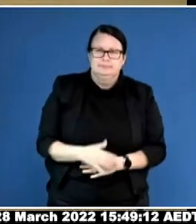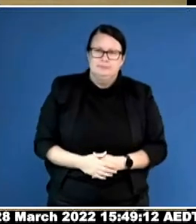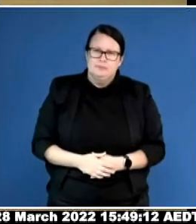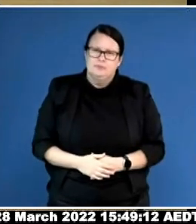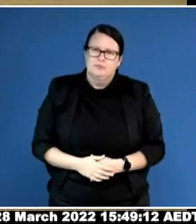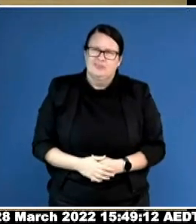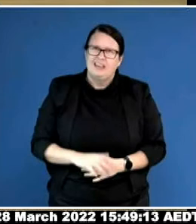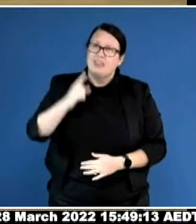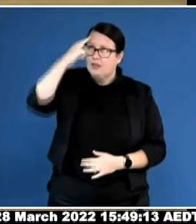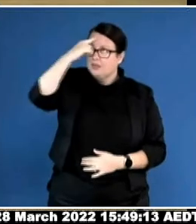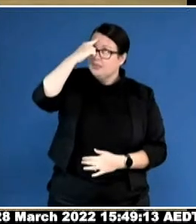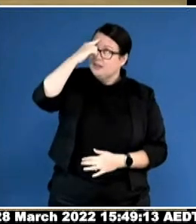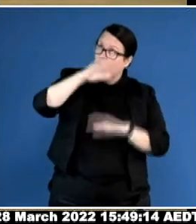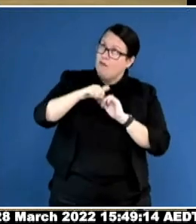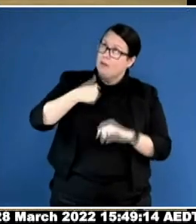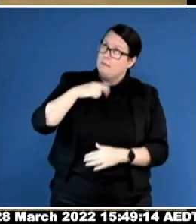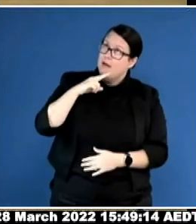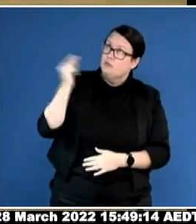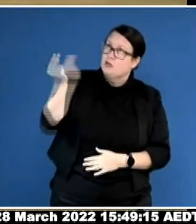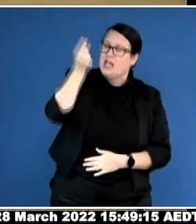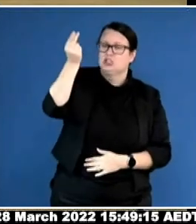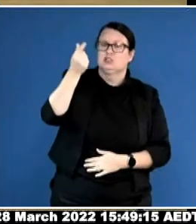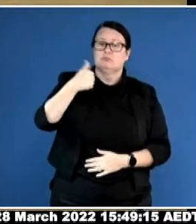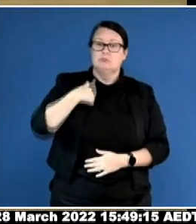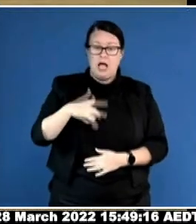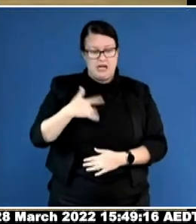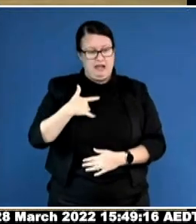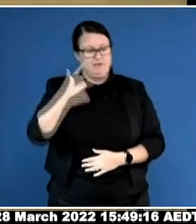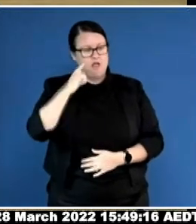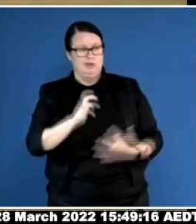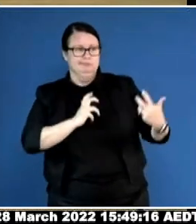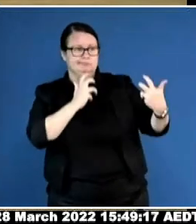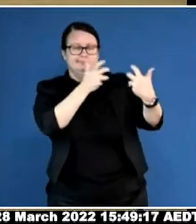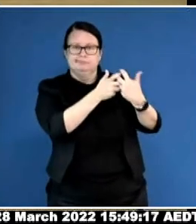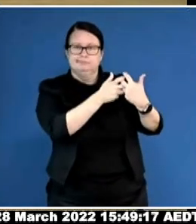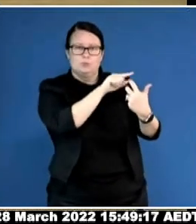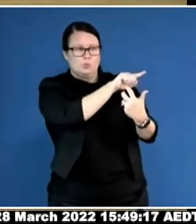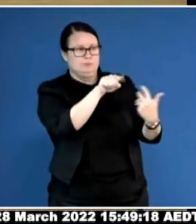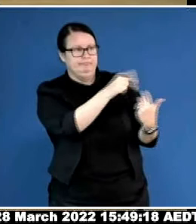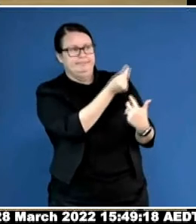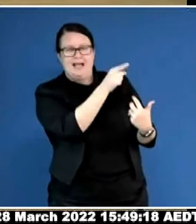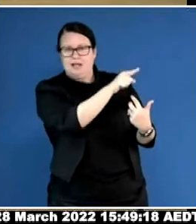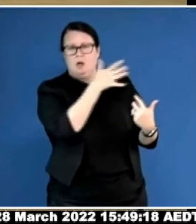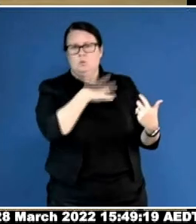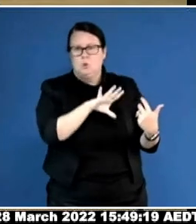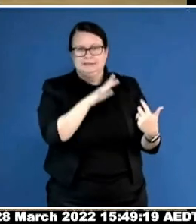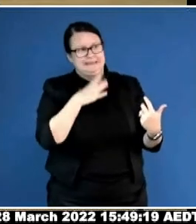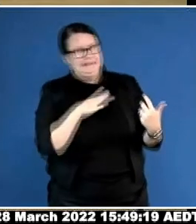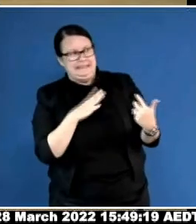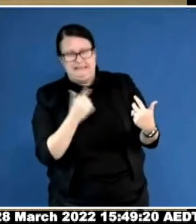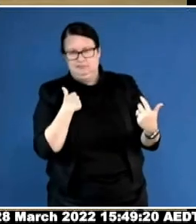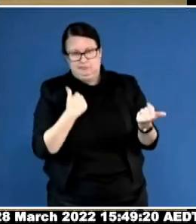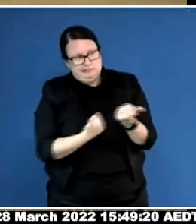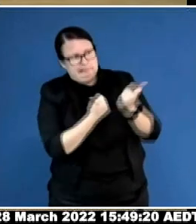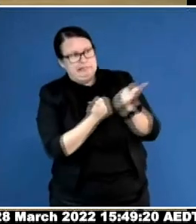my intimate relationships, I see that I have also revolved my daily activities around what my partner needed in order to achieve his